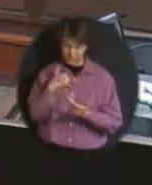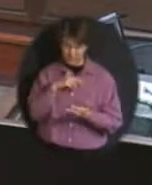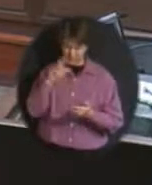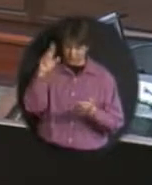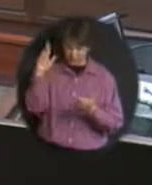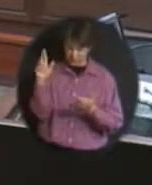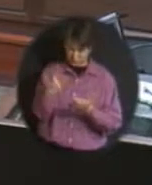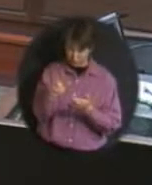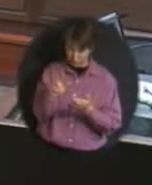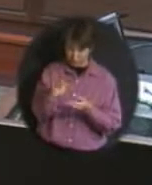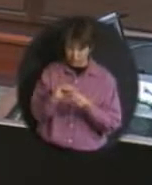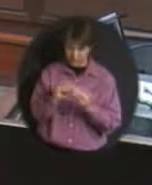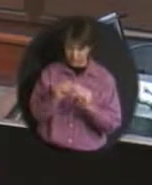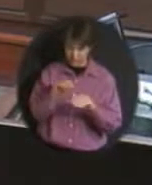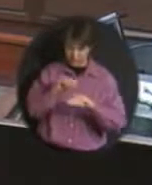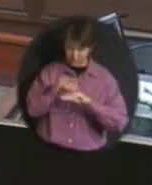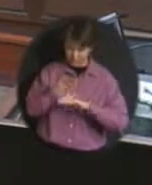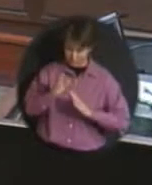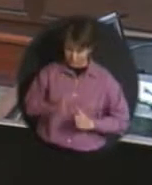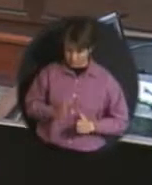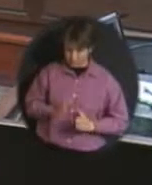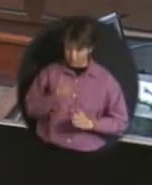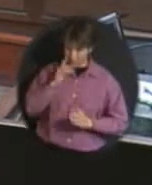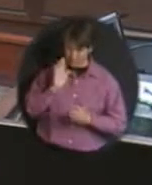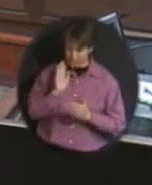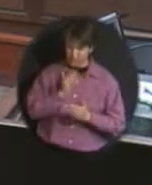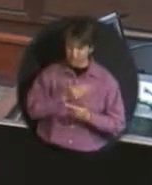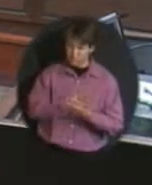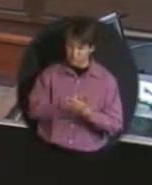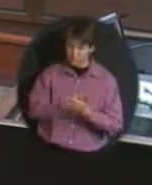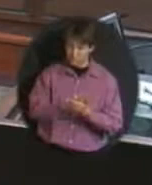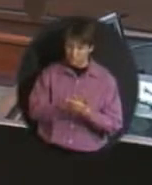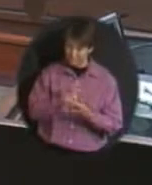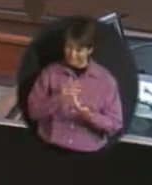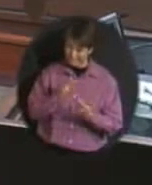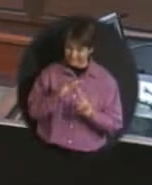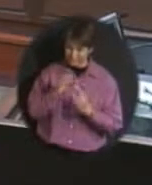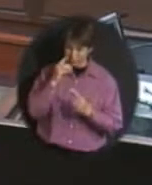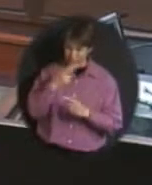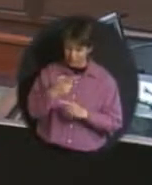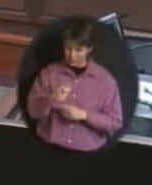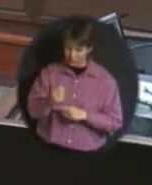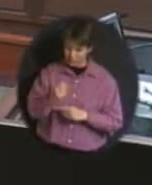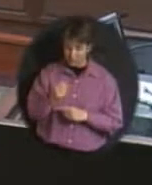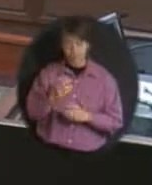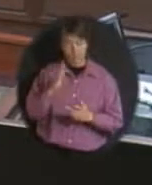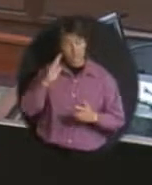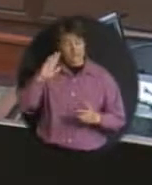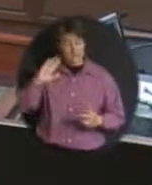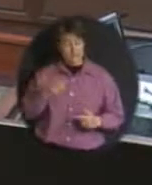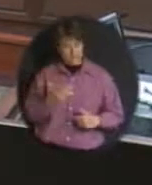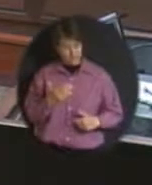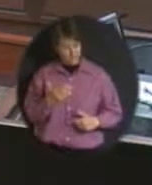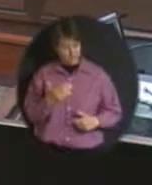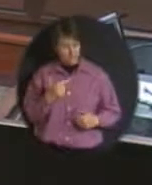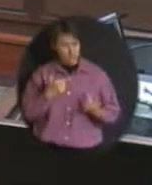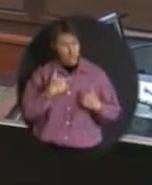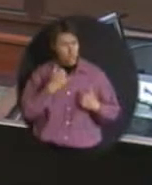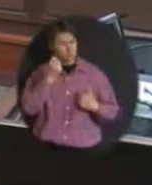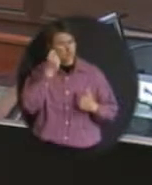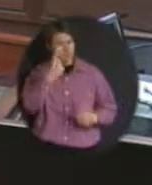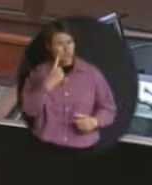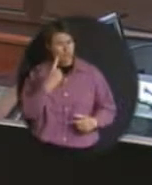reduce the number of counselors in our schools, especially our high schools. Yes. So it seems to me like, I understand that